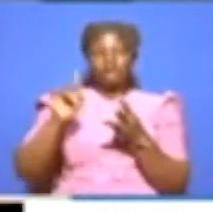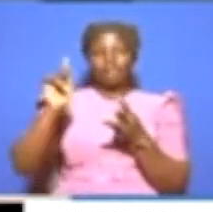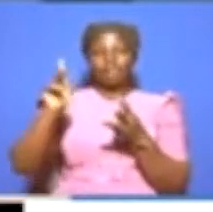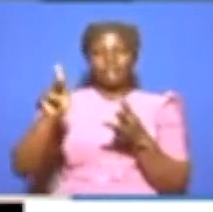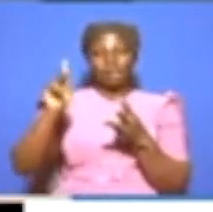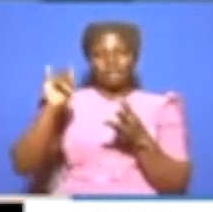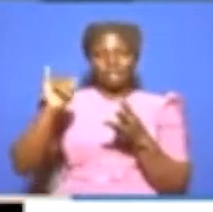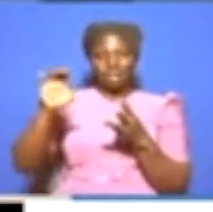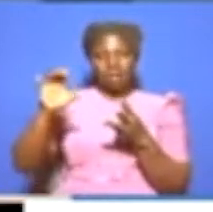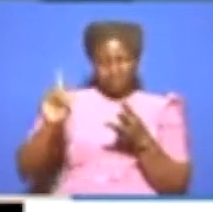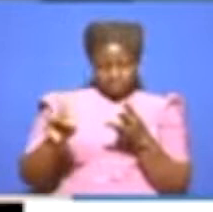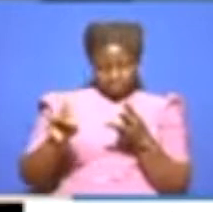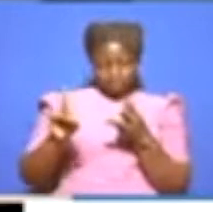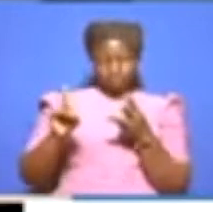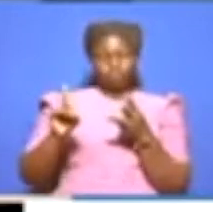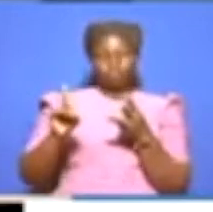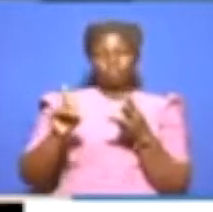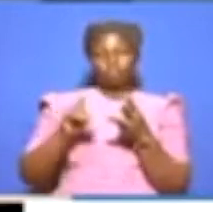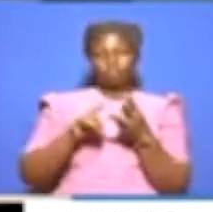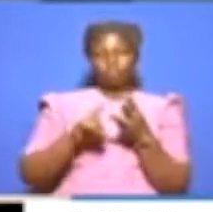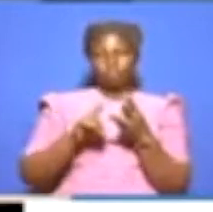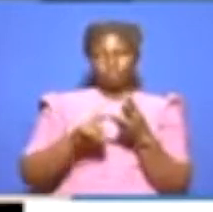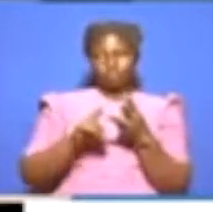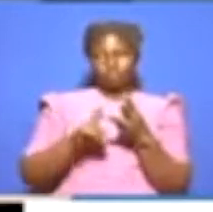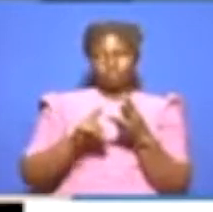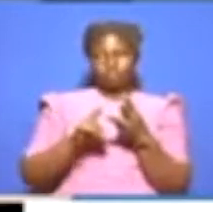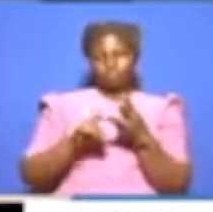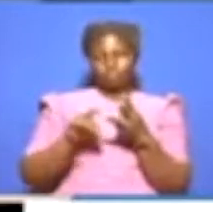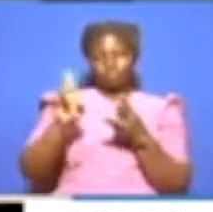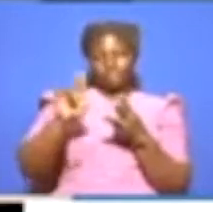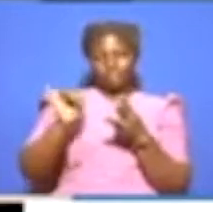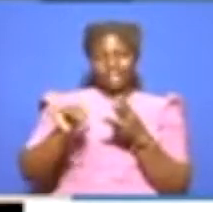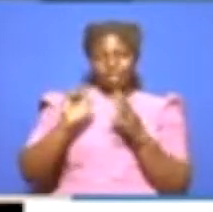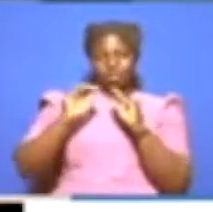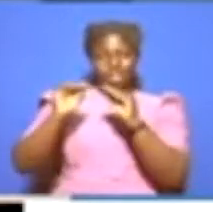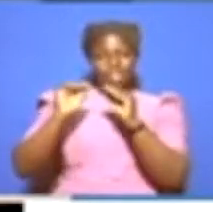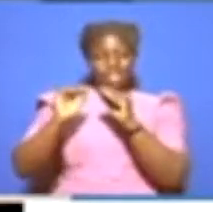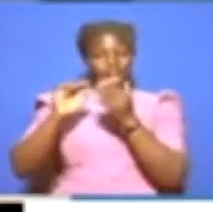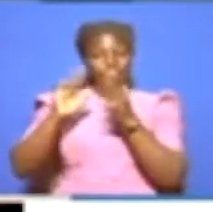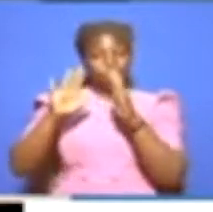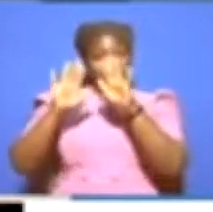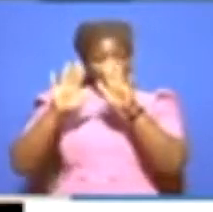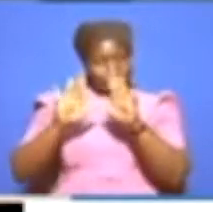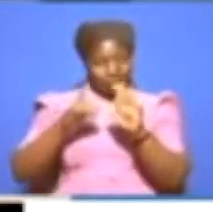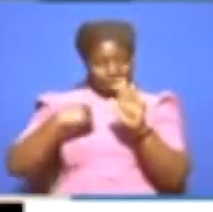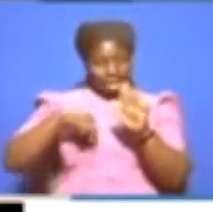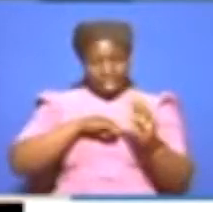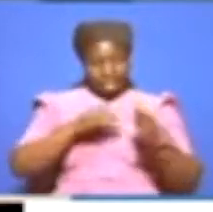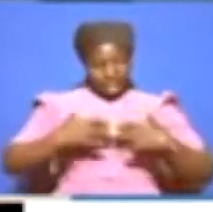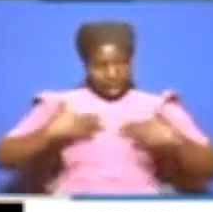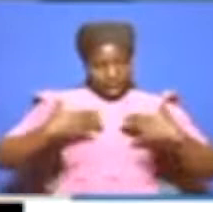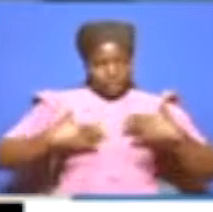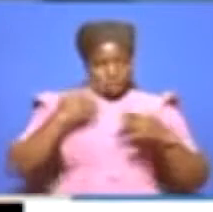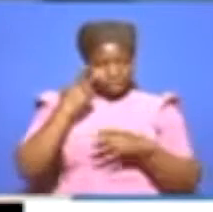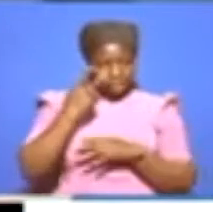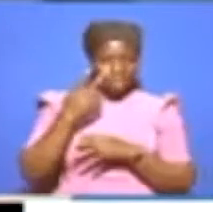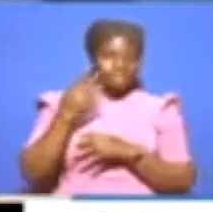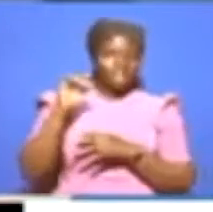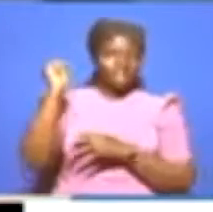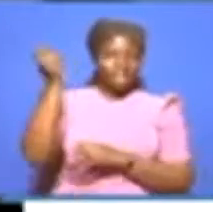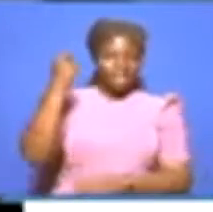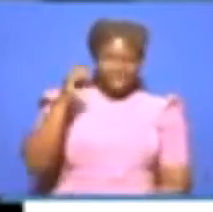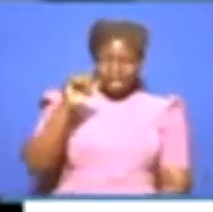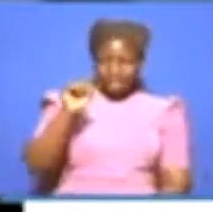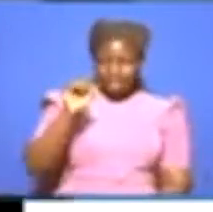Curriculum Development, in terms of embedding it into teaching. And most importantly, we are very happy to say that the Kenya Scouts Association have been one